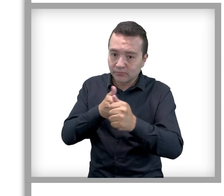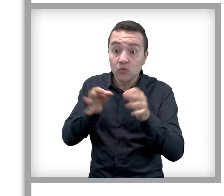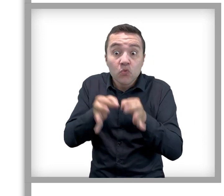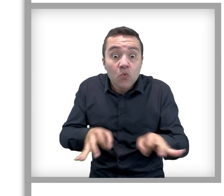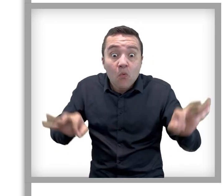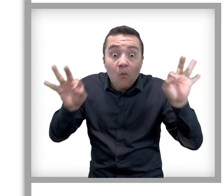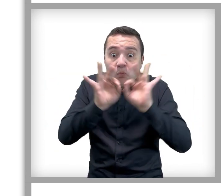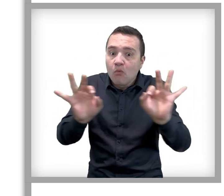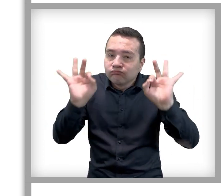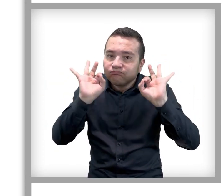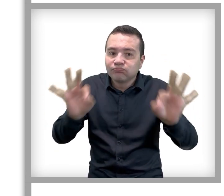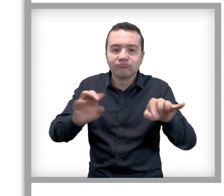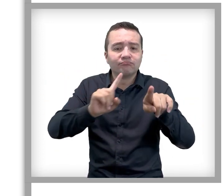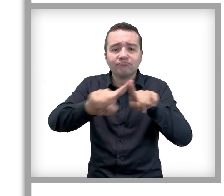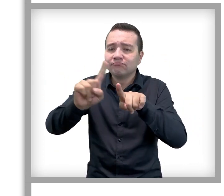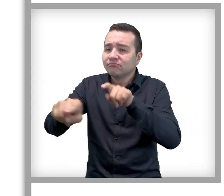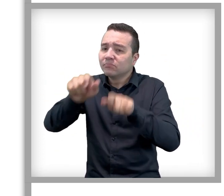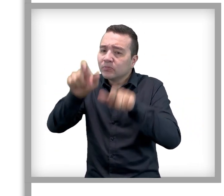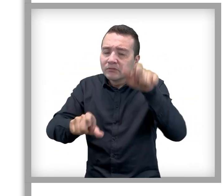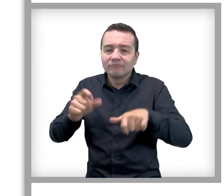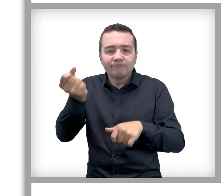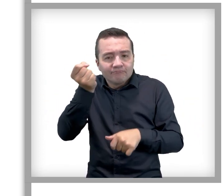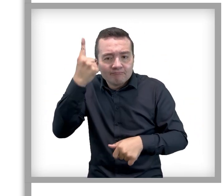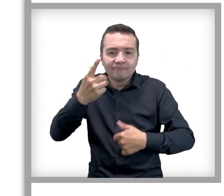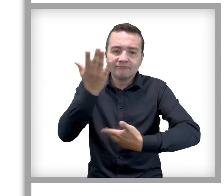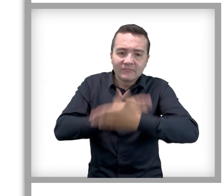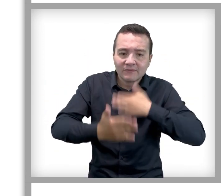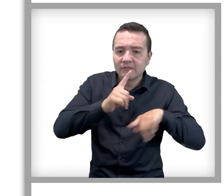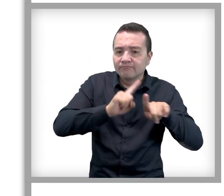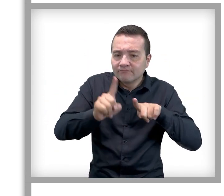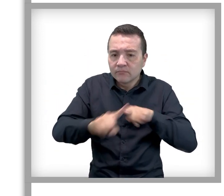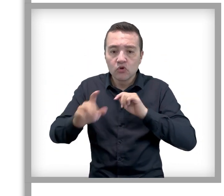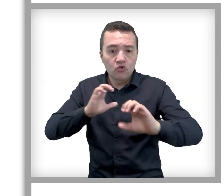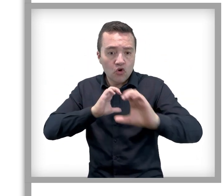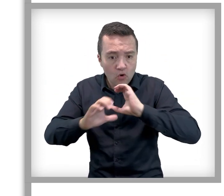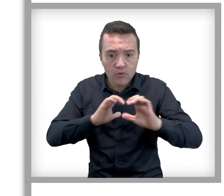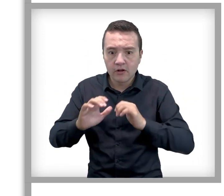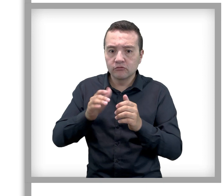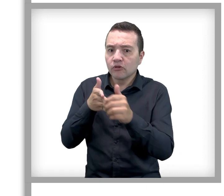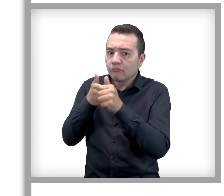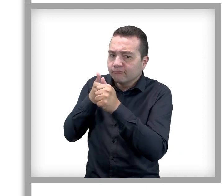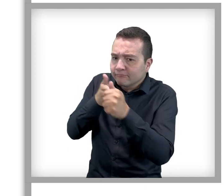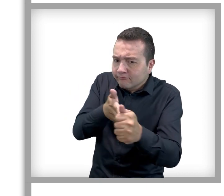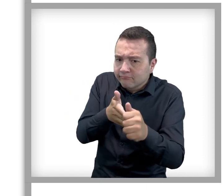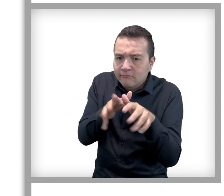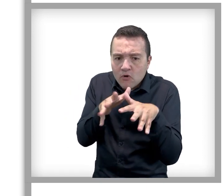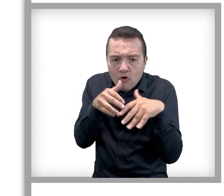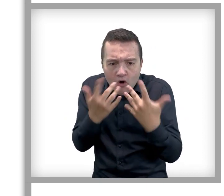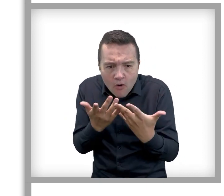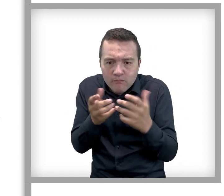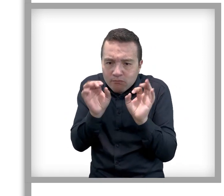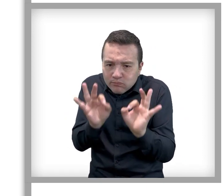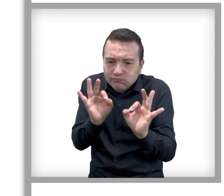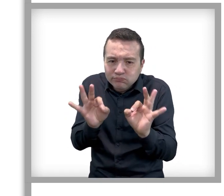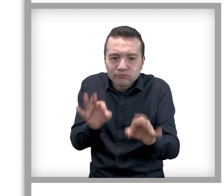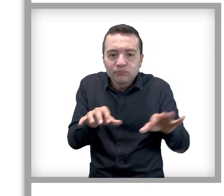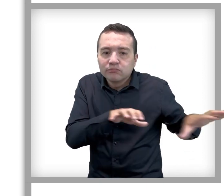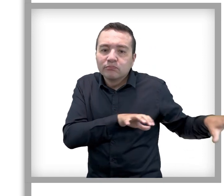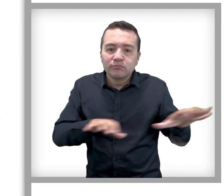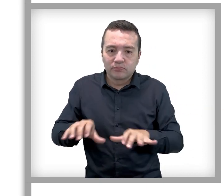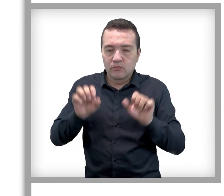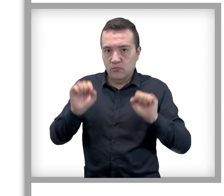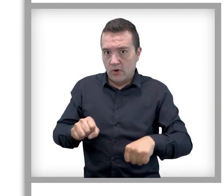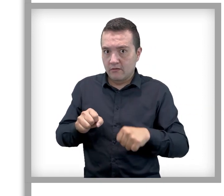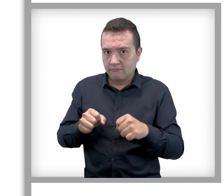and culture. We realized that there must be continuity in the accessibility of the city that allows us